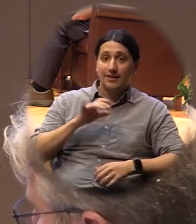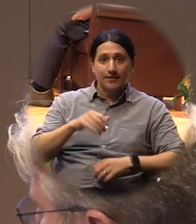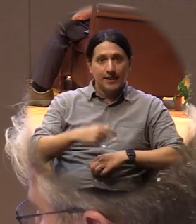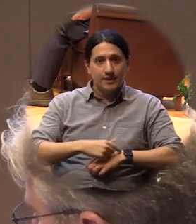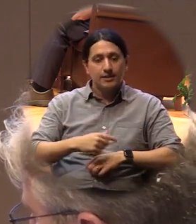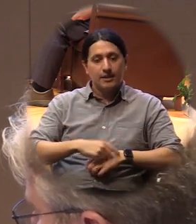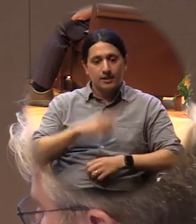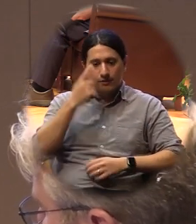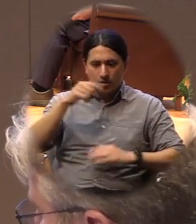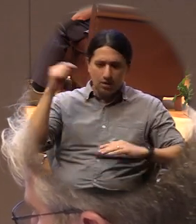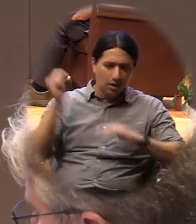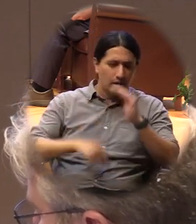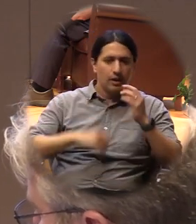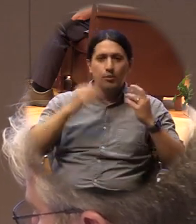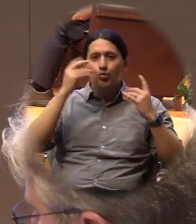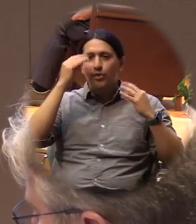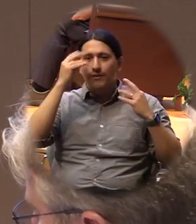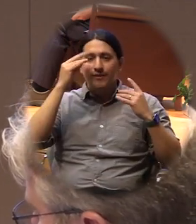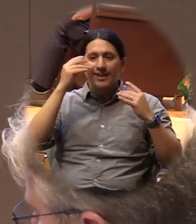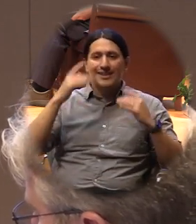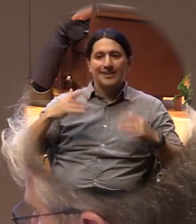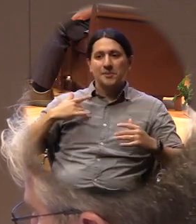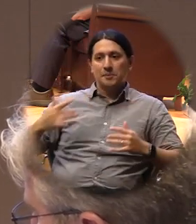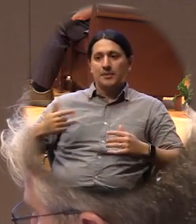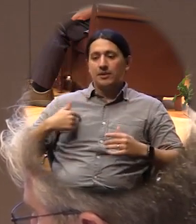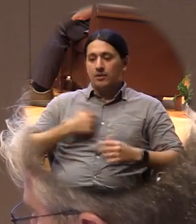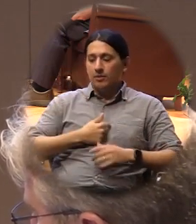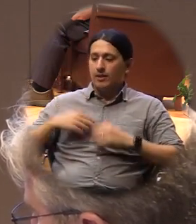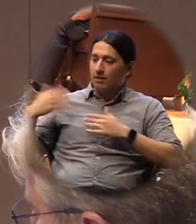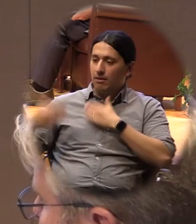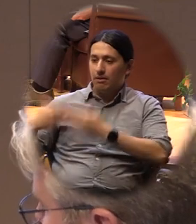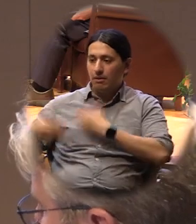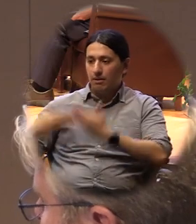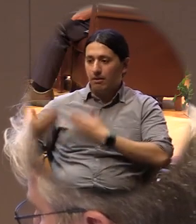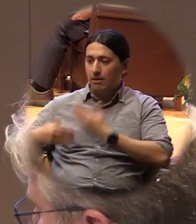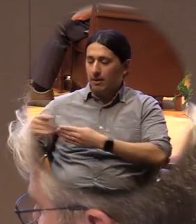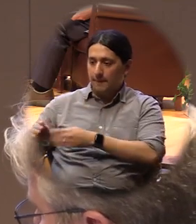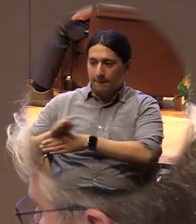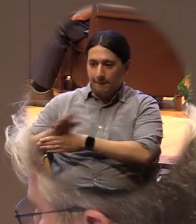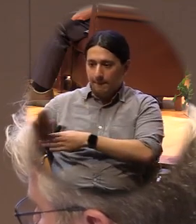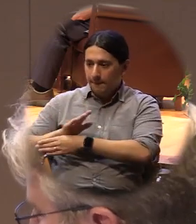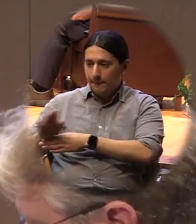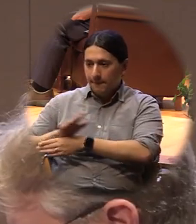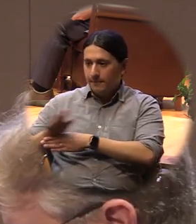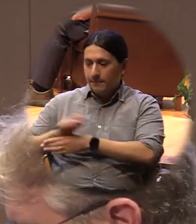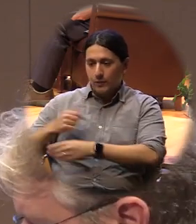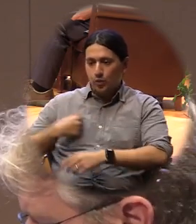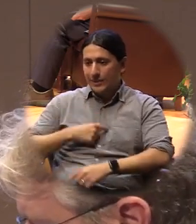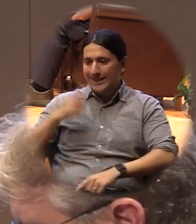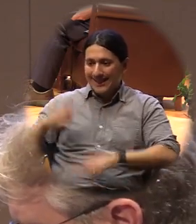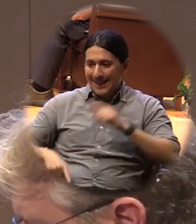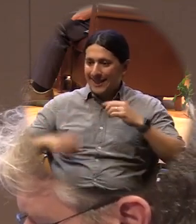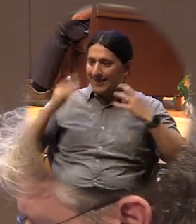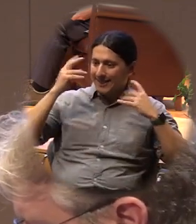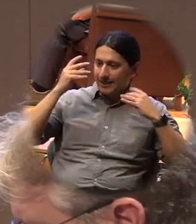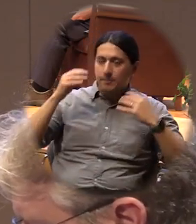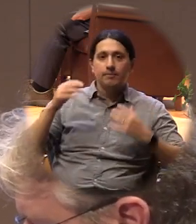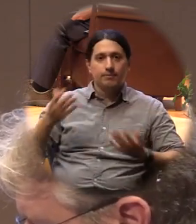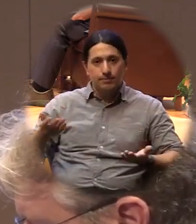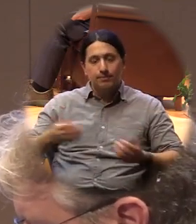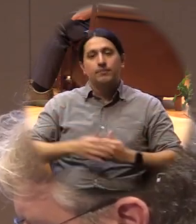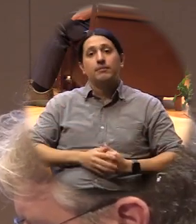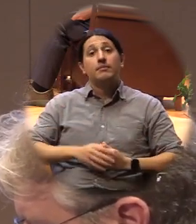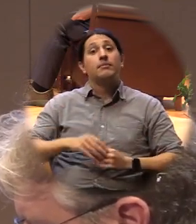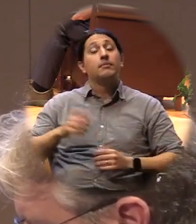reflection that the average pace of our busy lives doesn't always offer. But also then when folks create content and put it out